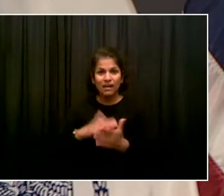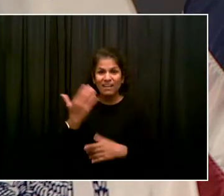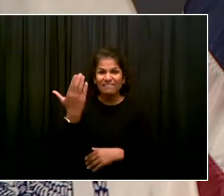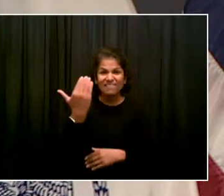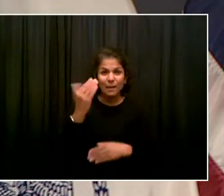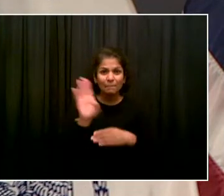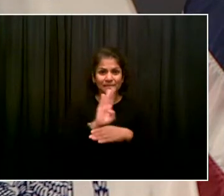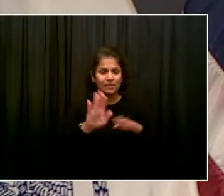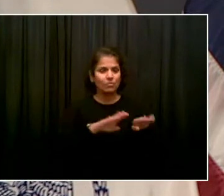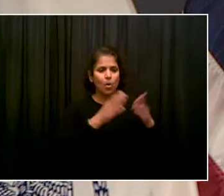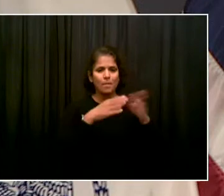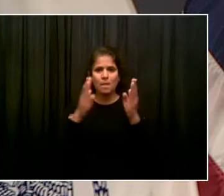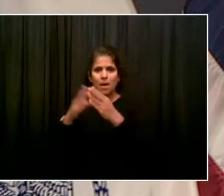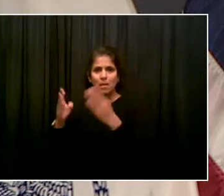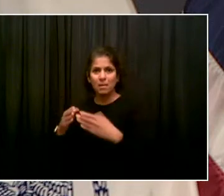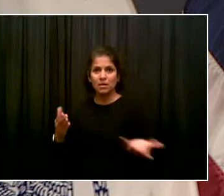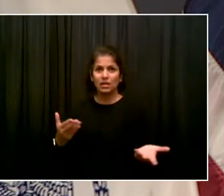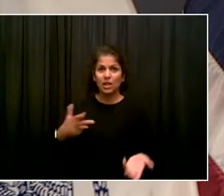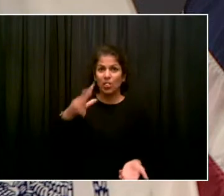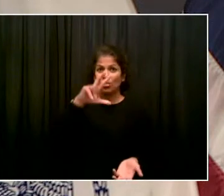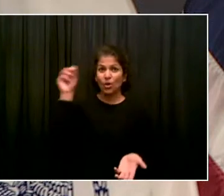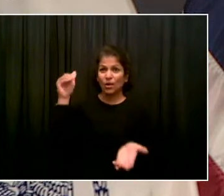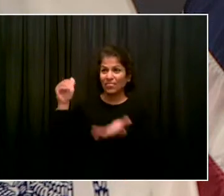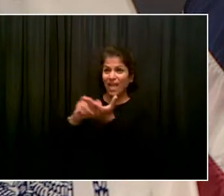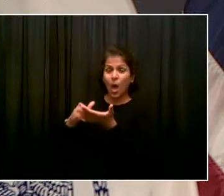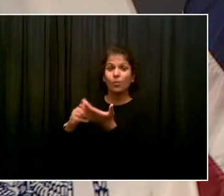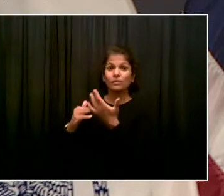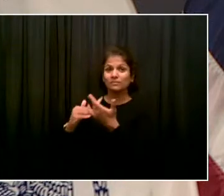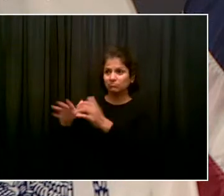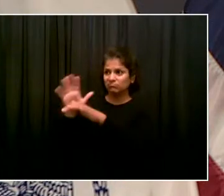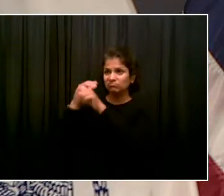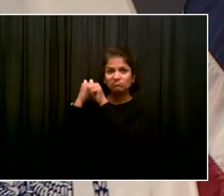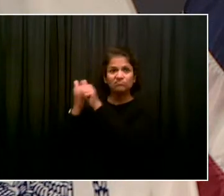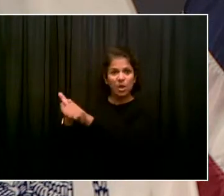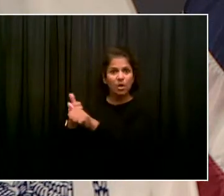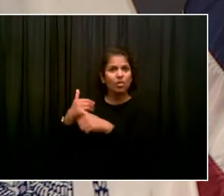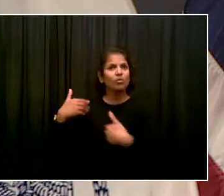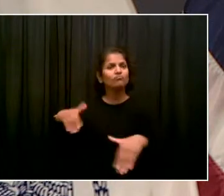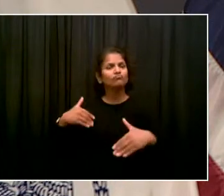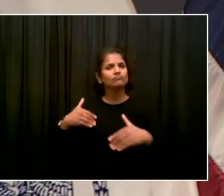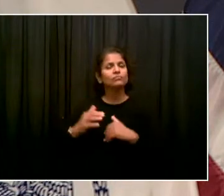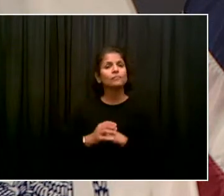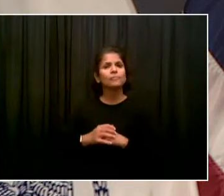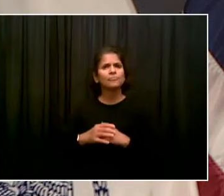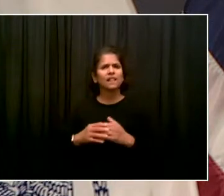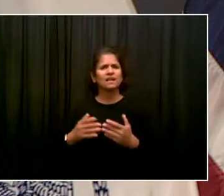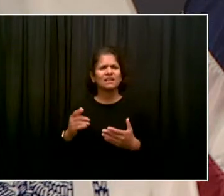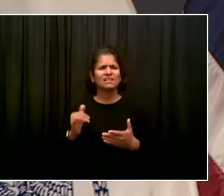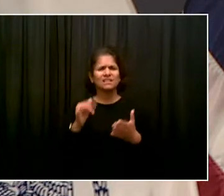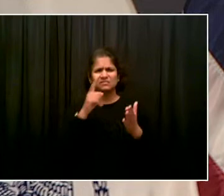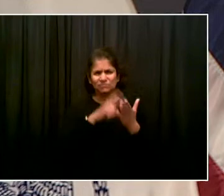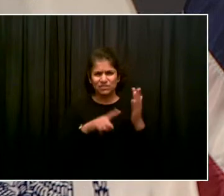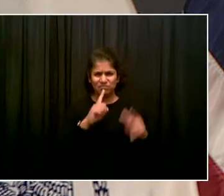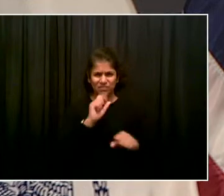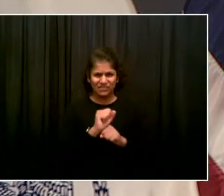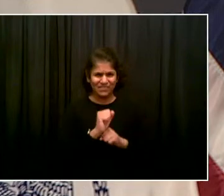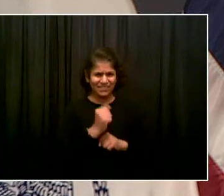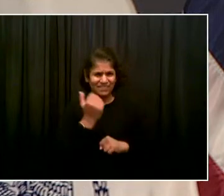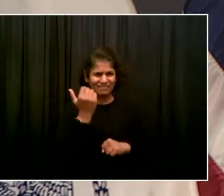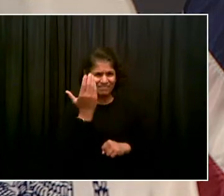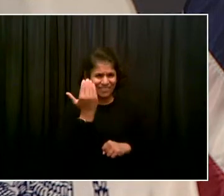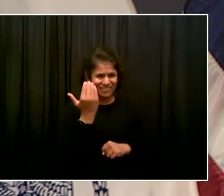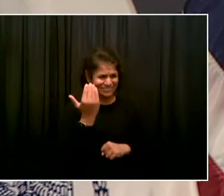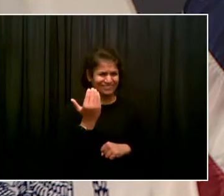can understand there might be skeptics out there that say, how can there only be 15 businesses? So I wanted to see, what kind